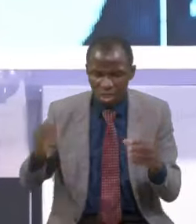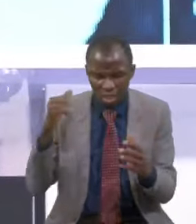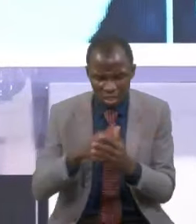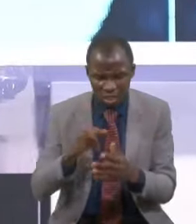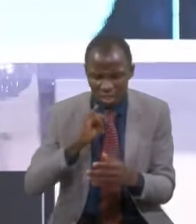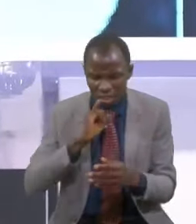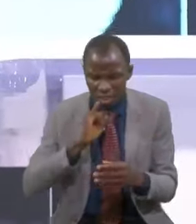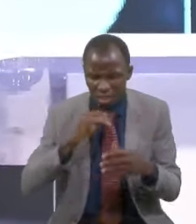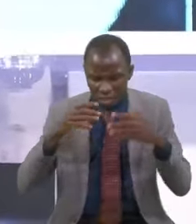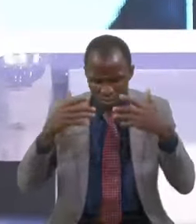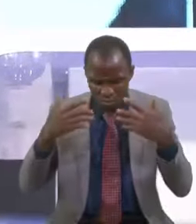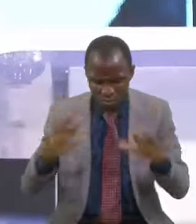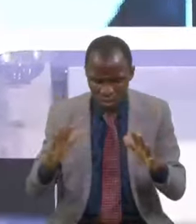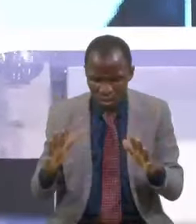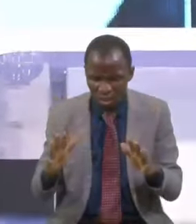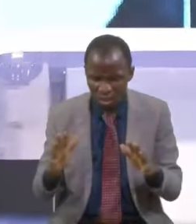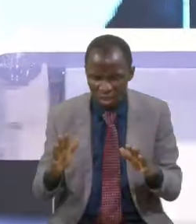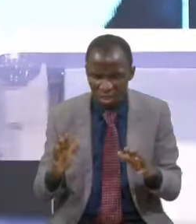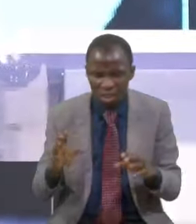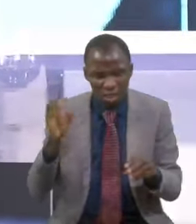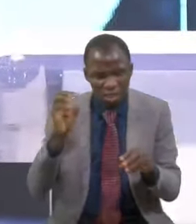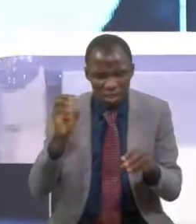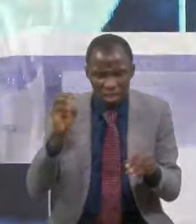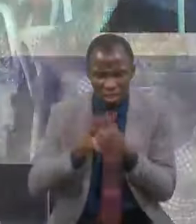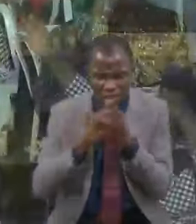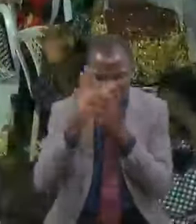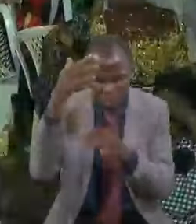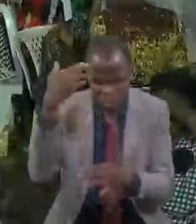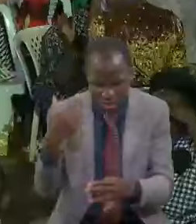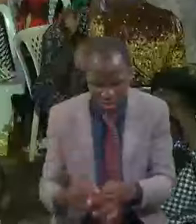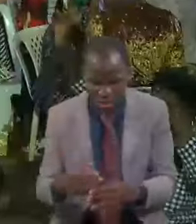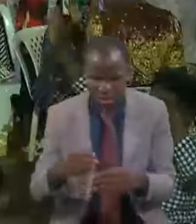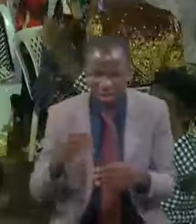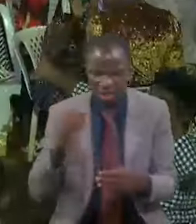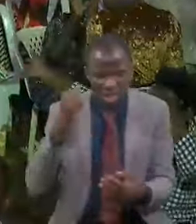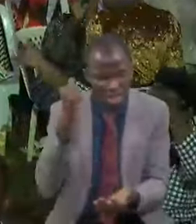is done in Jesus' name.